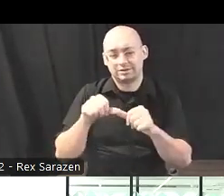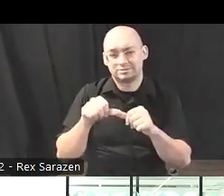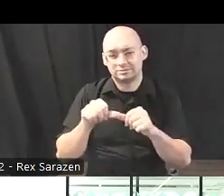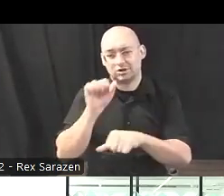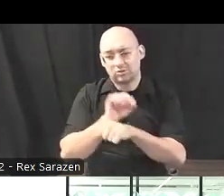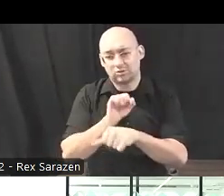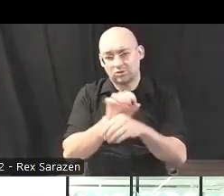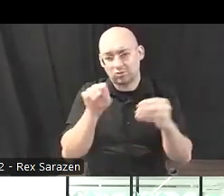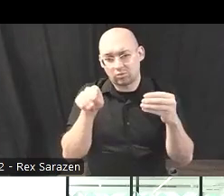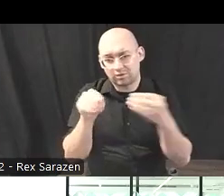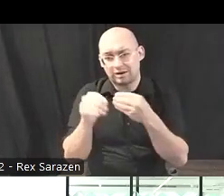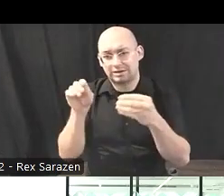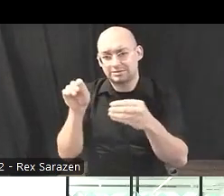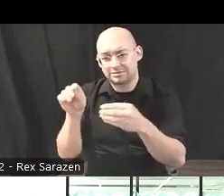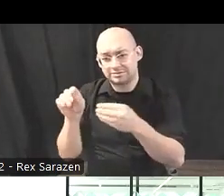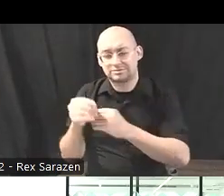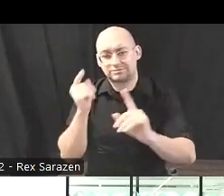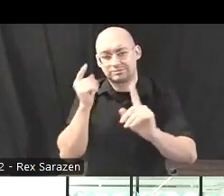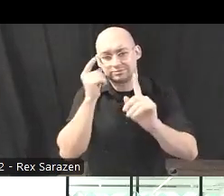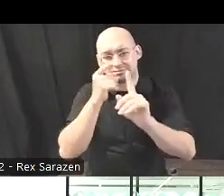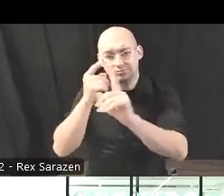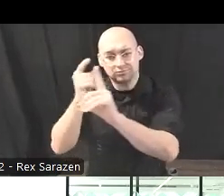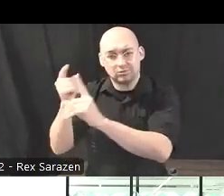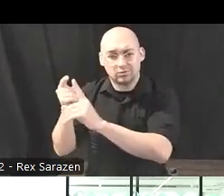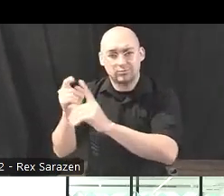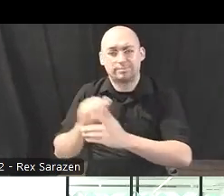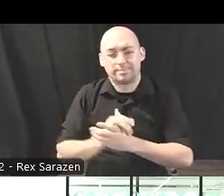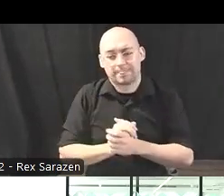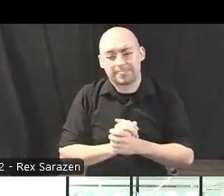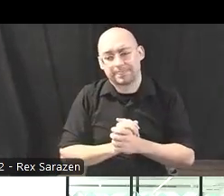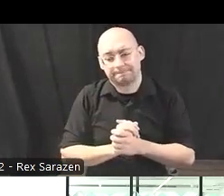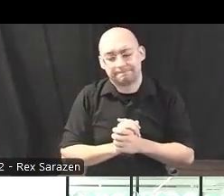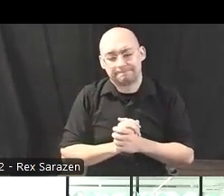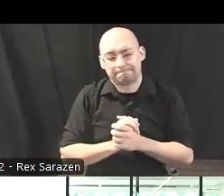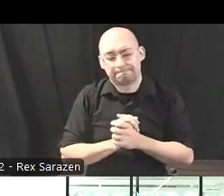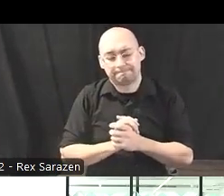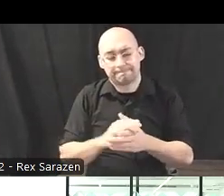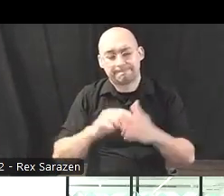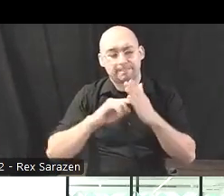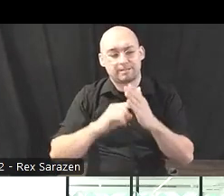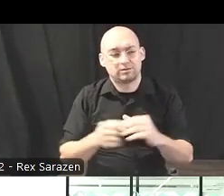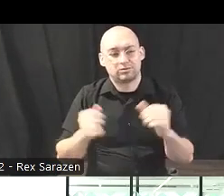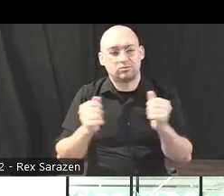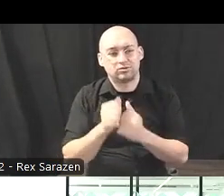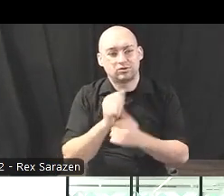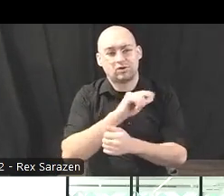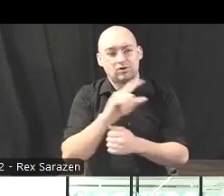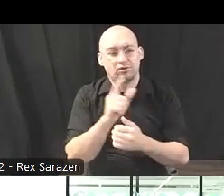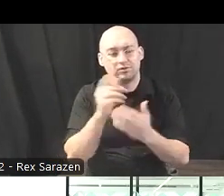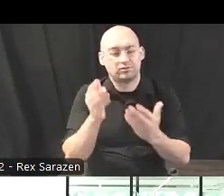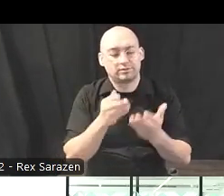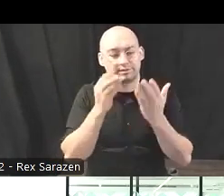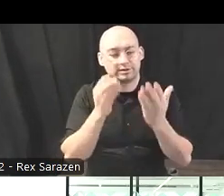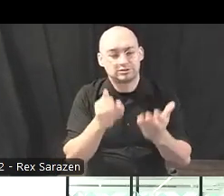our, by goals and by themes. But really, we started with all of the recommendations that came from our